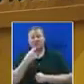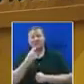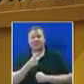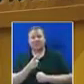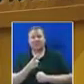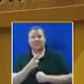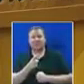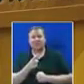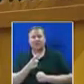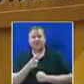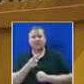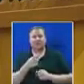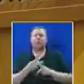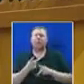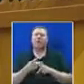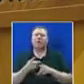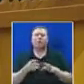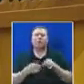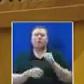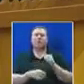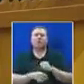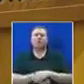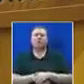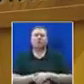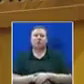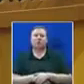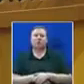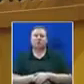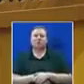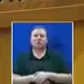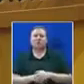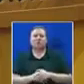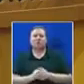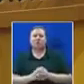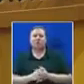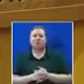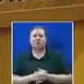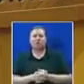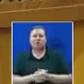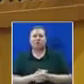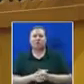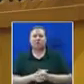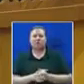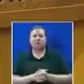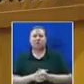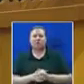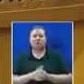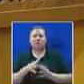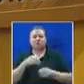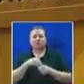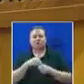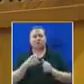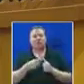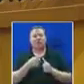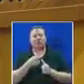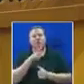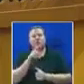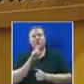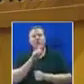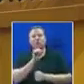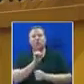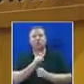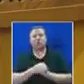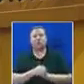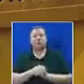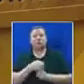I'm prepared to withdraw. Withdraw! But I said, in answering your question, one, I